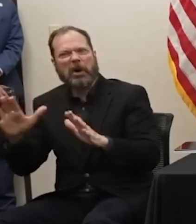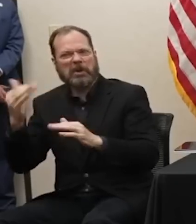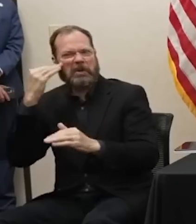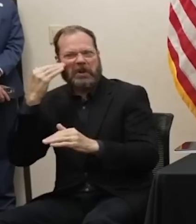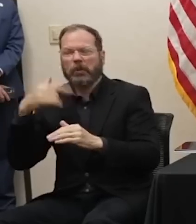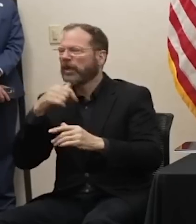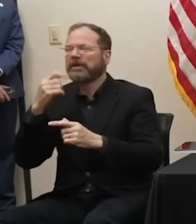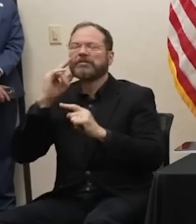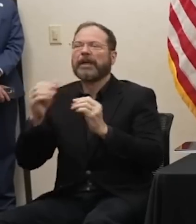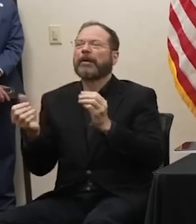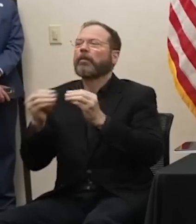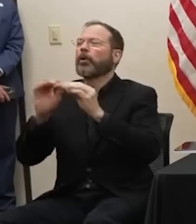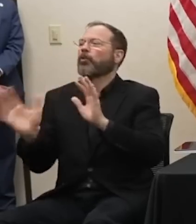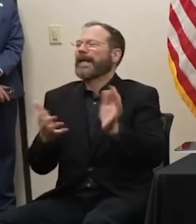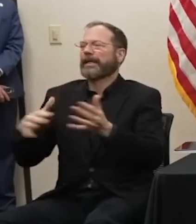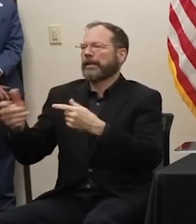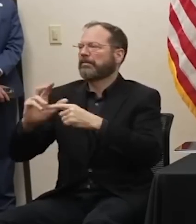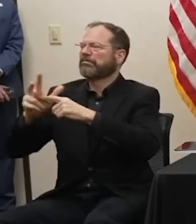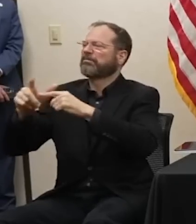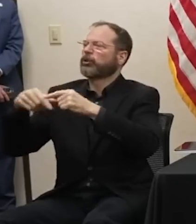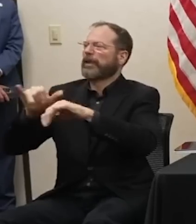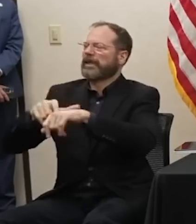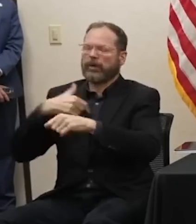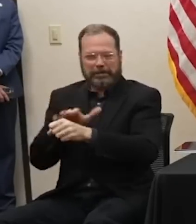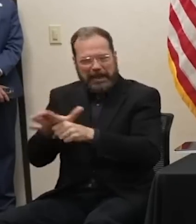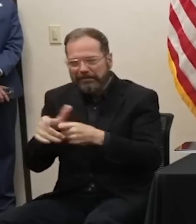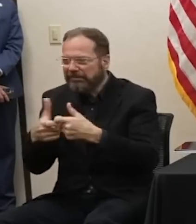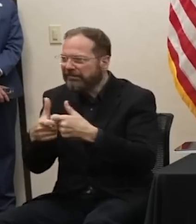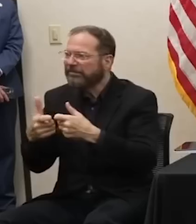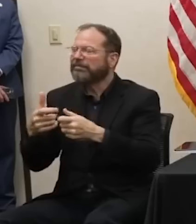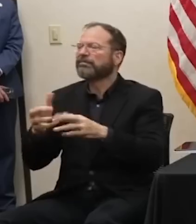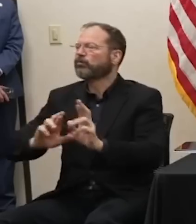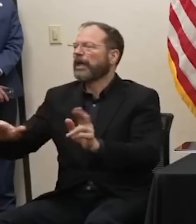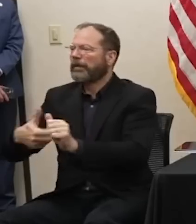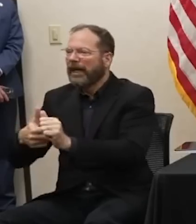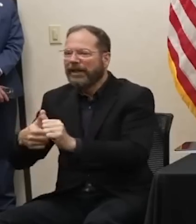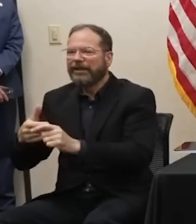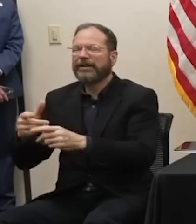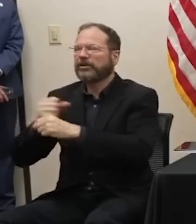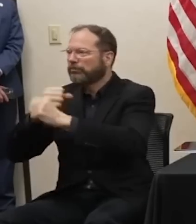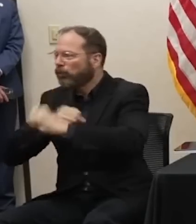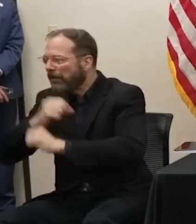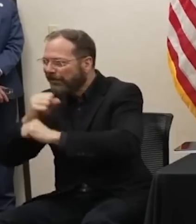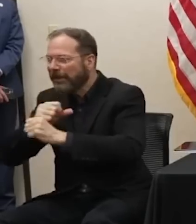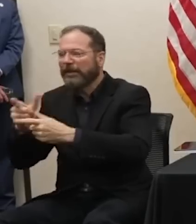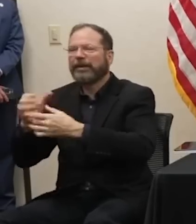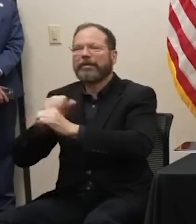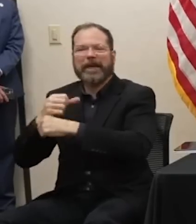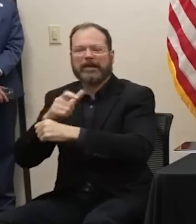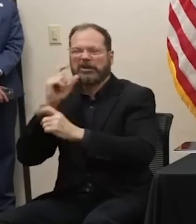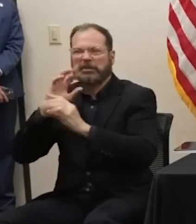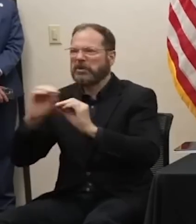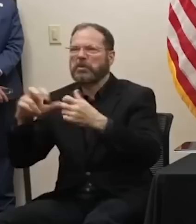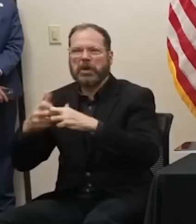that was part of our forecast. We didn't anticipate having much wind supply this event. So we have plenty of supply from dispatchable